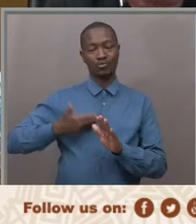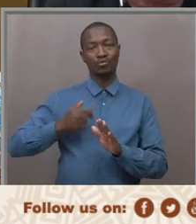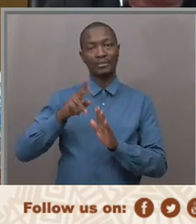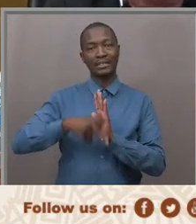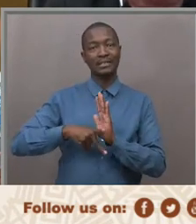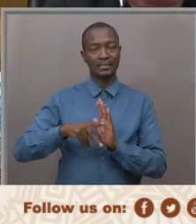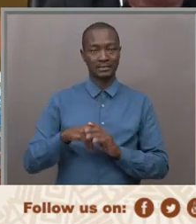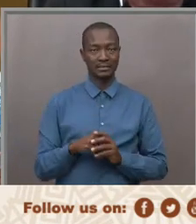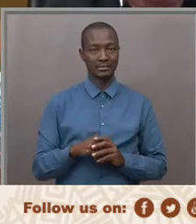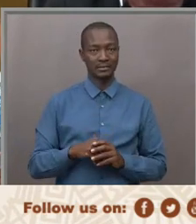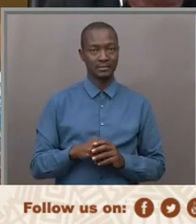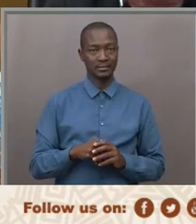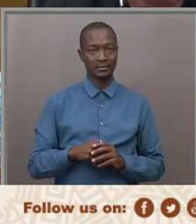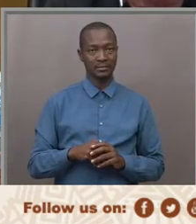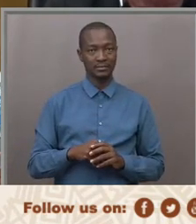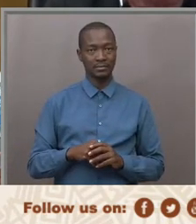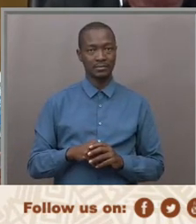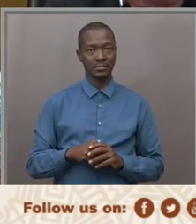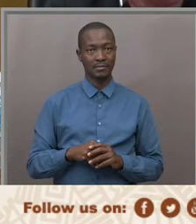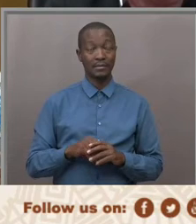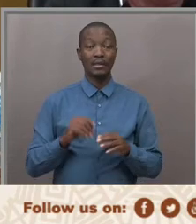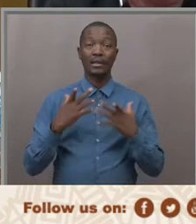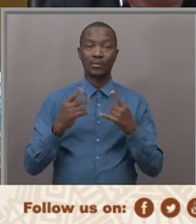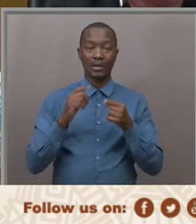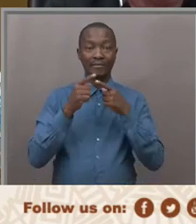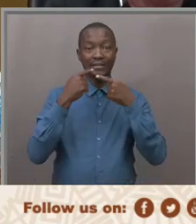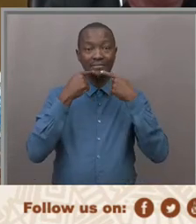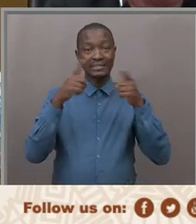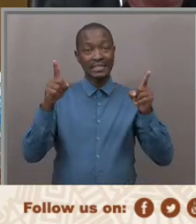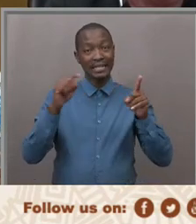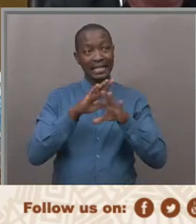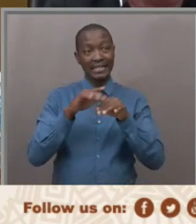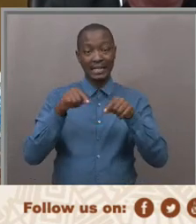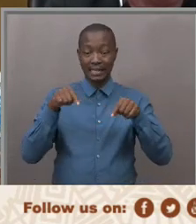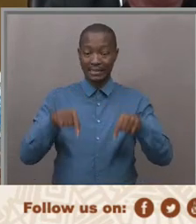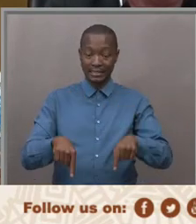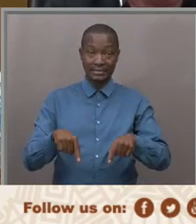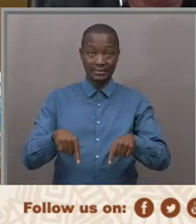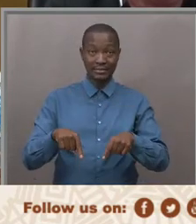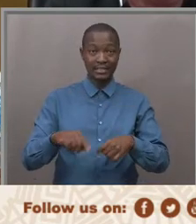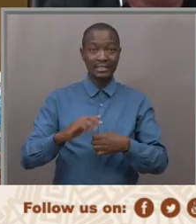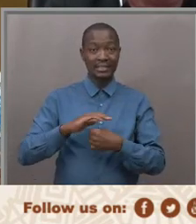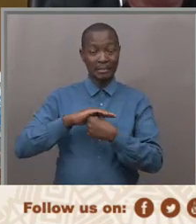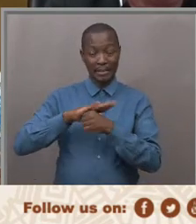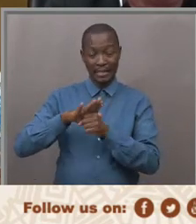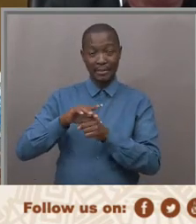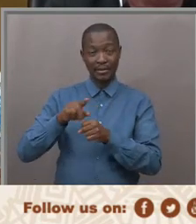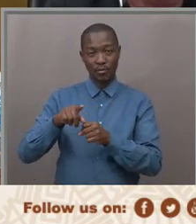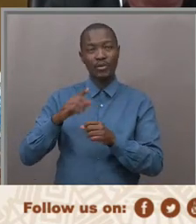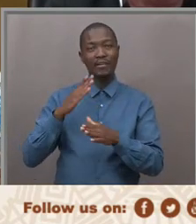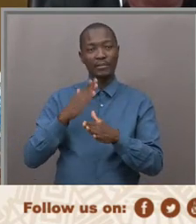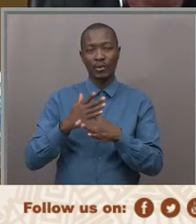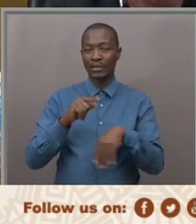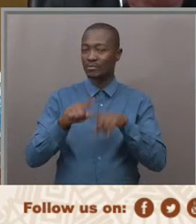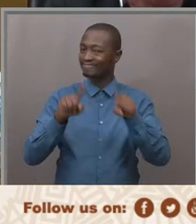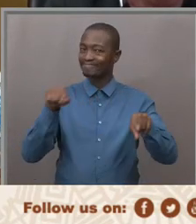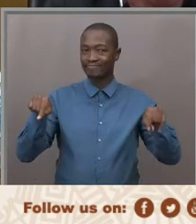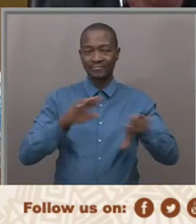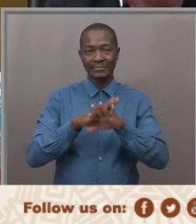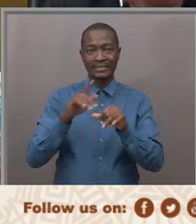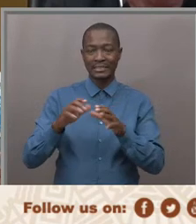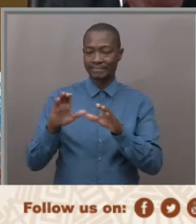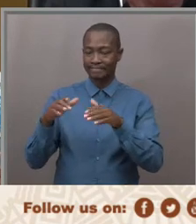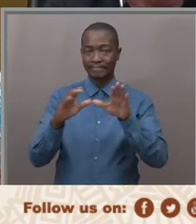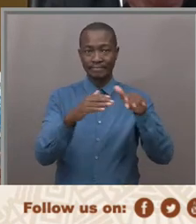having declared this as a pandemic. We have been working with various sectors of society